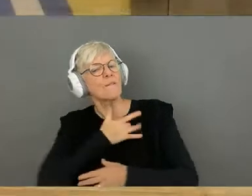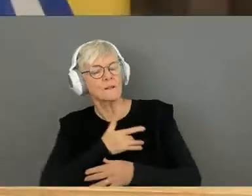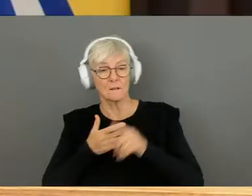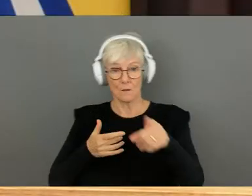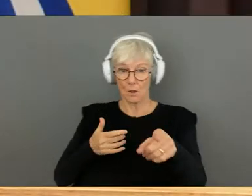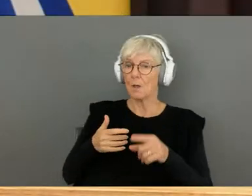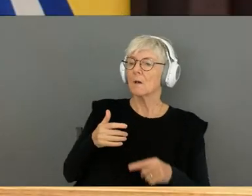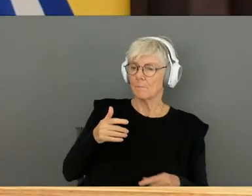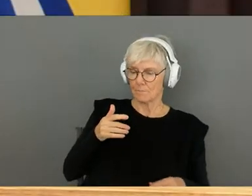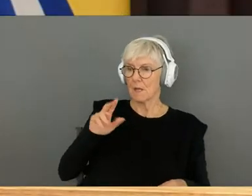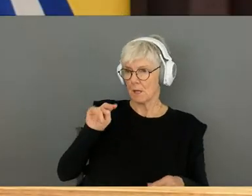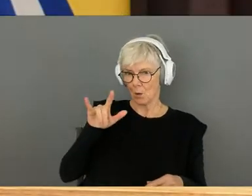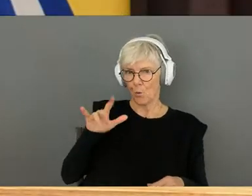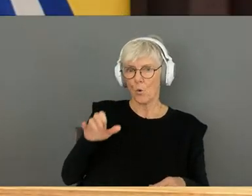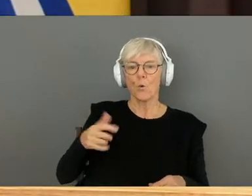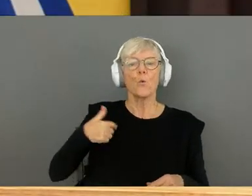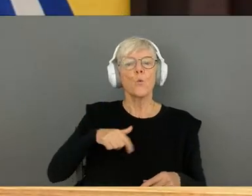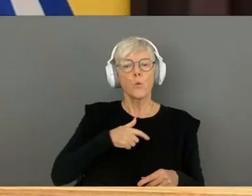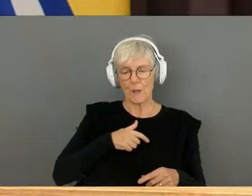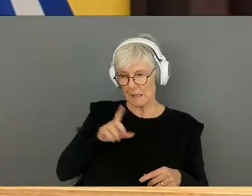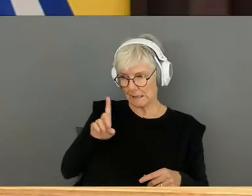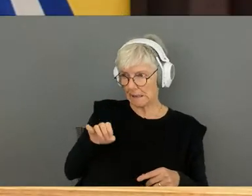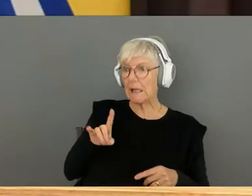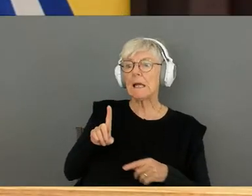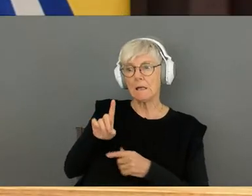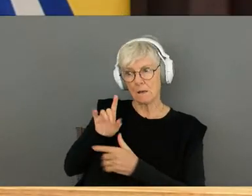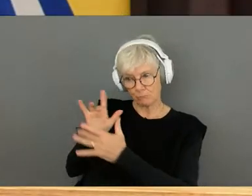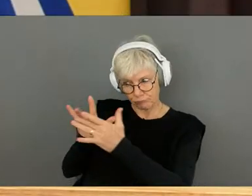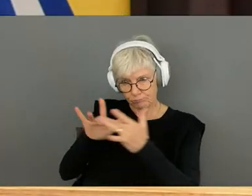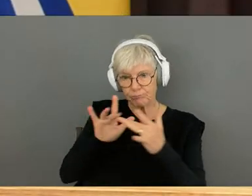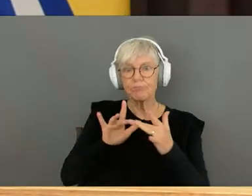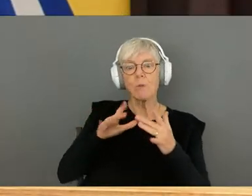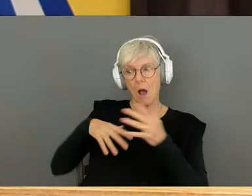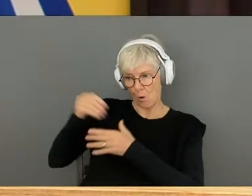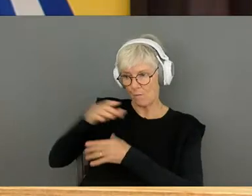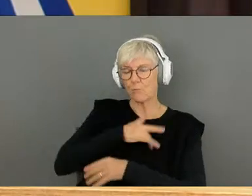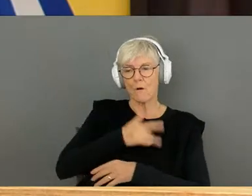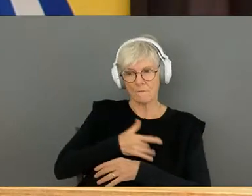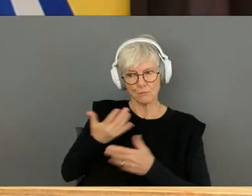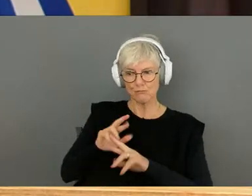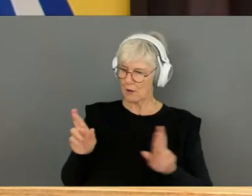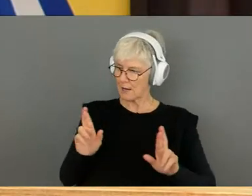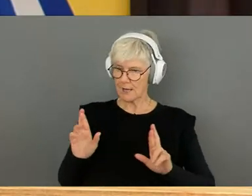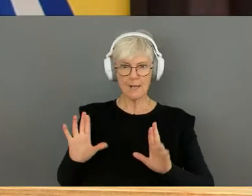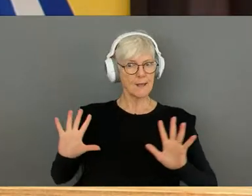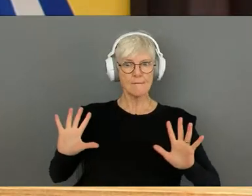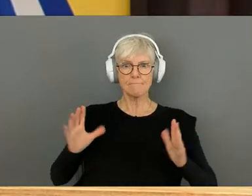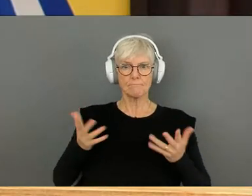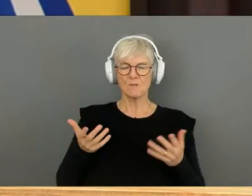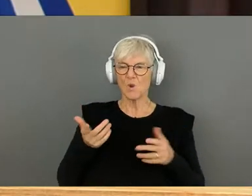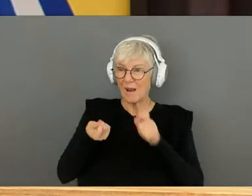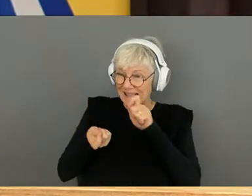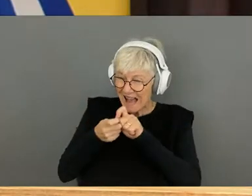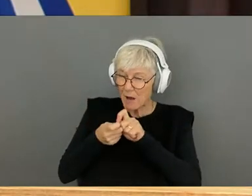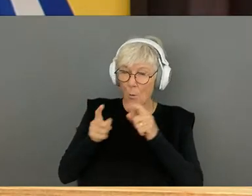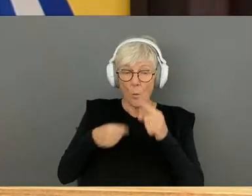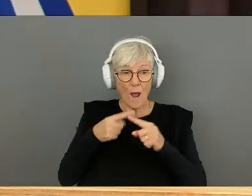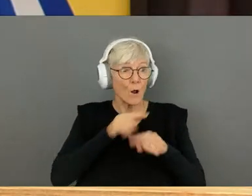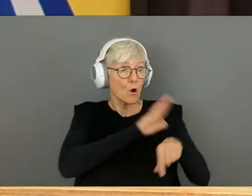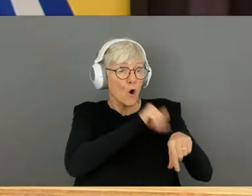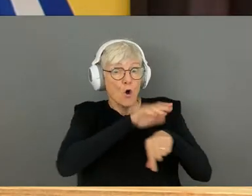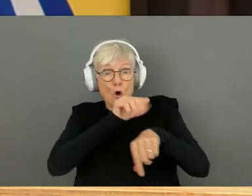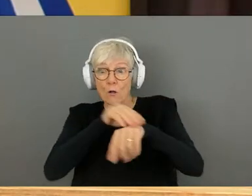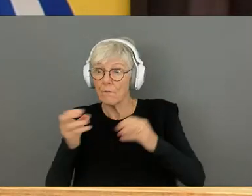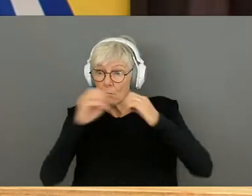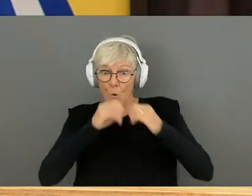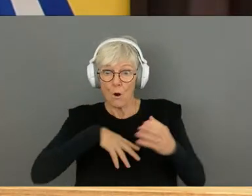while we were preparing for the storm. So I would say, I don't have an exact time for you, but as soon as we understood the